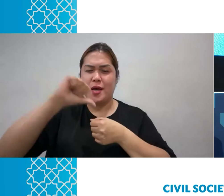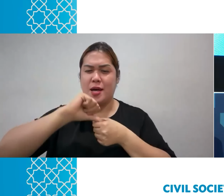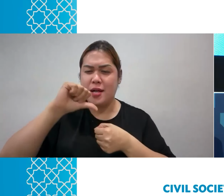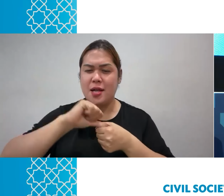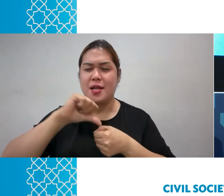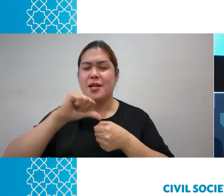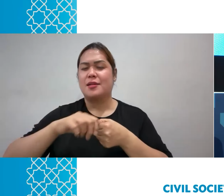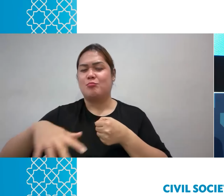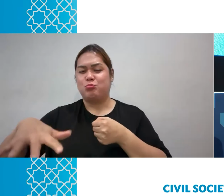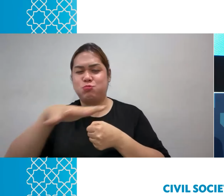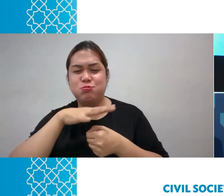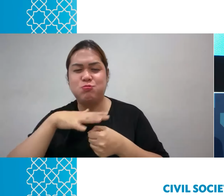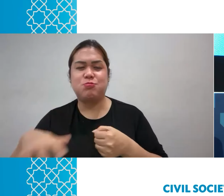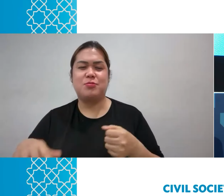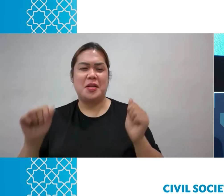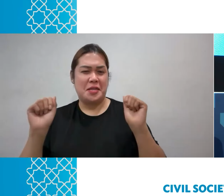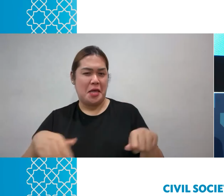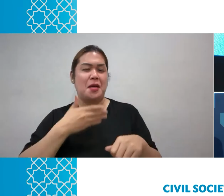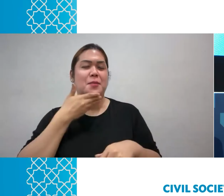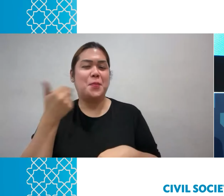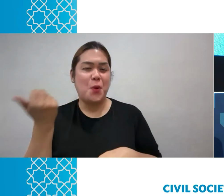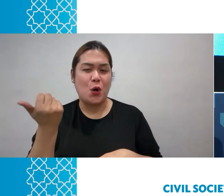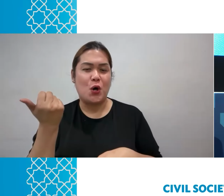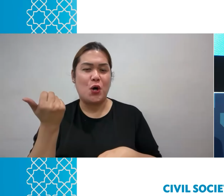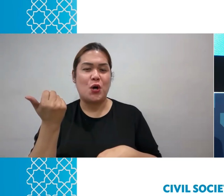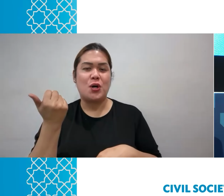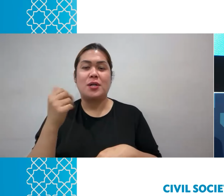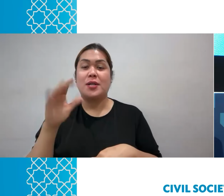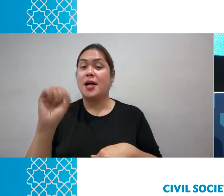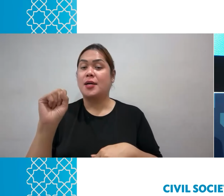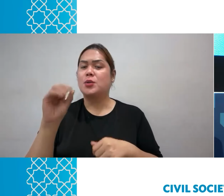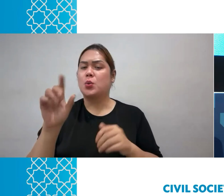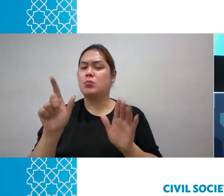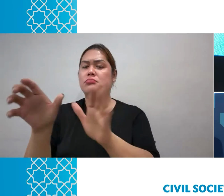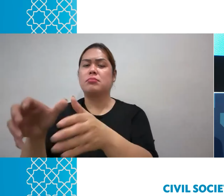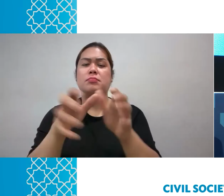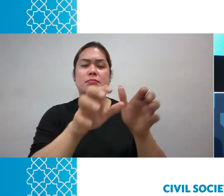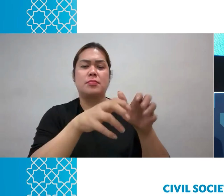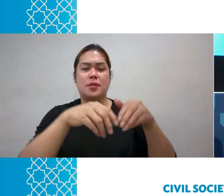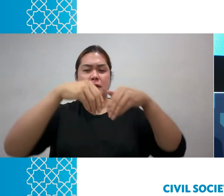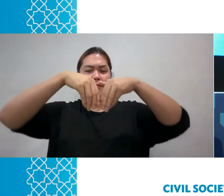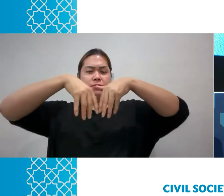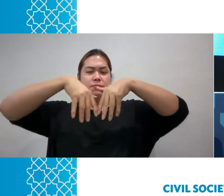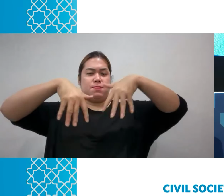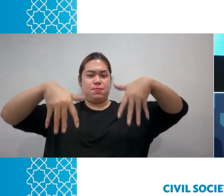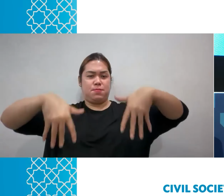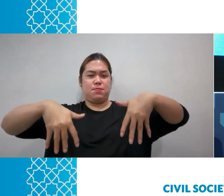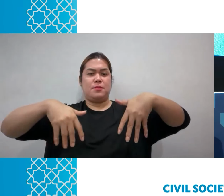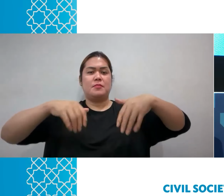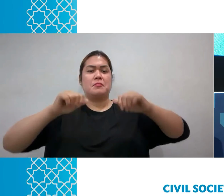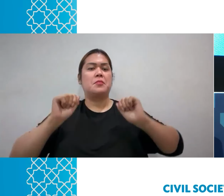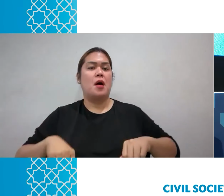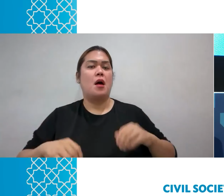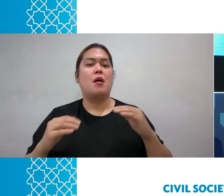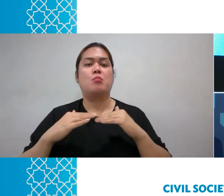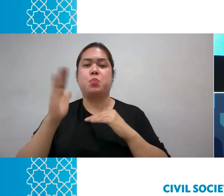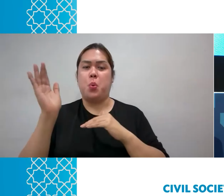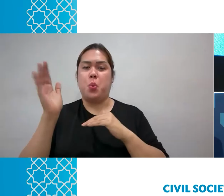than I think so. Like CSOs have better grassroots level coordination, so they can engage better with the communities. So yeah.